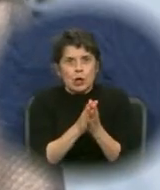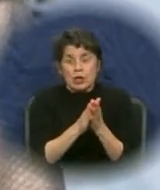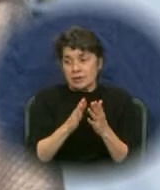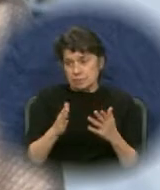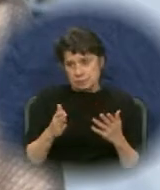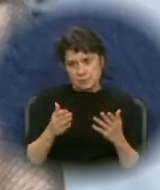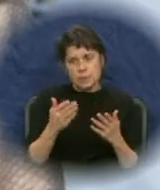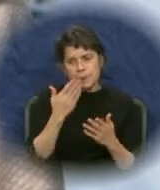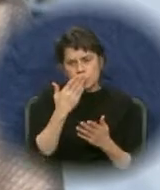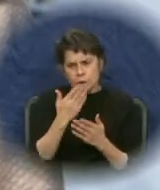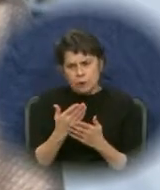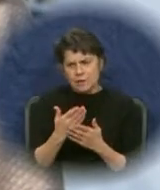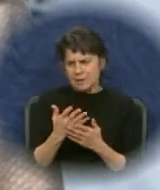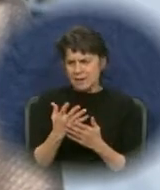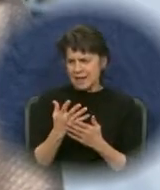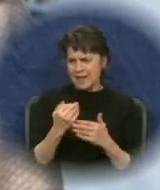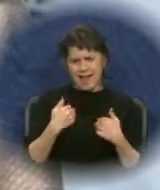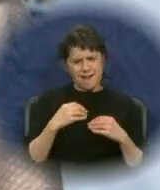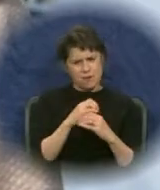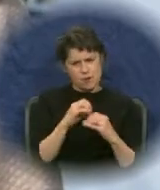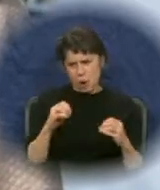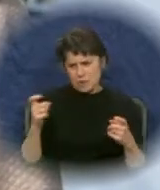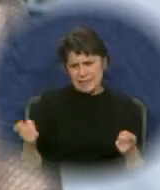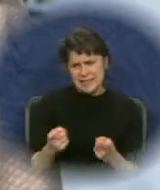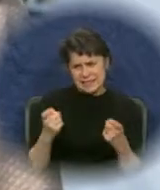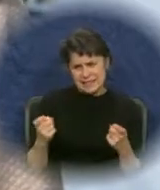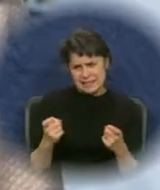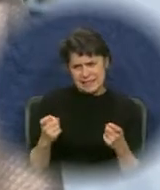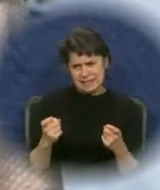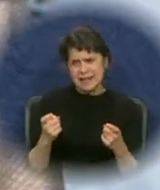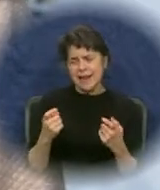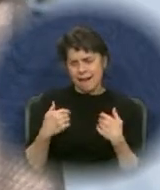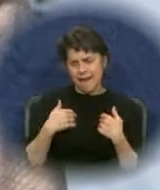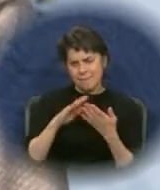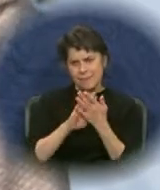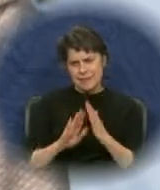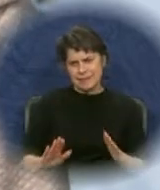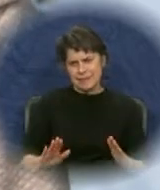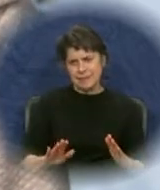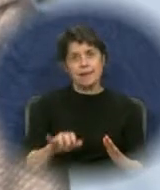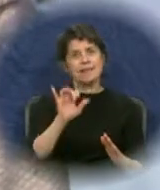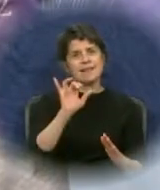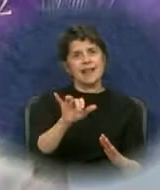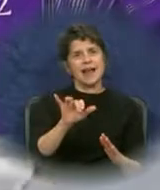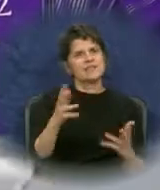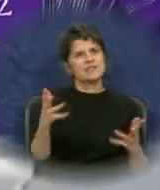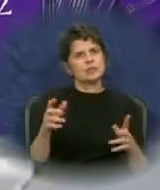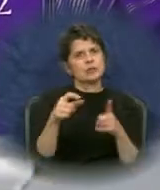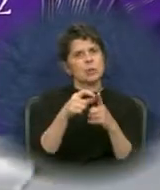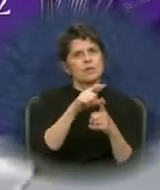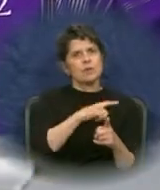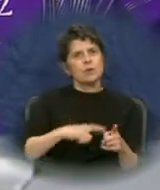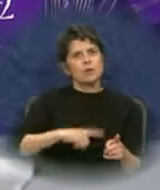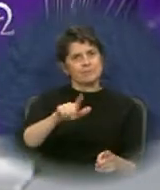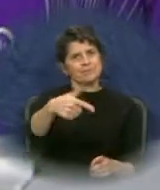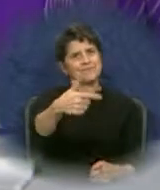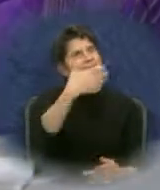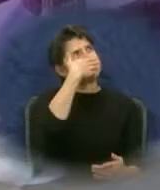spot or blemish before him, at peace. The word of the Lord. Thanks be to